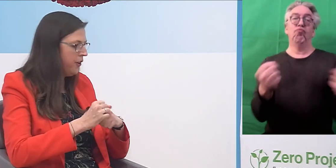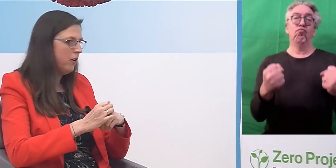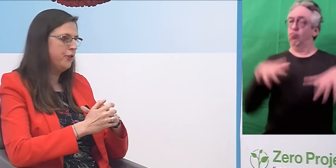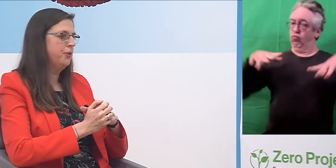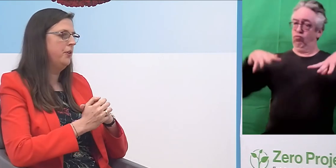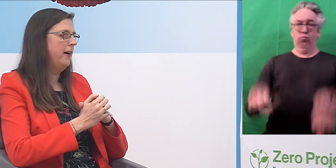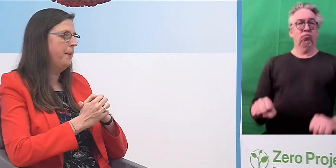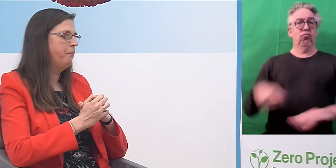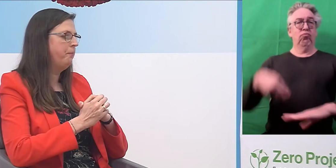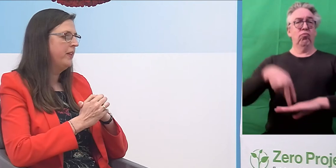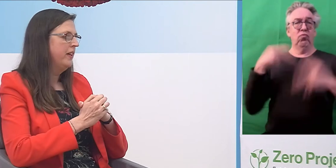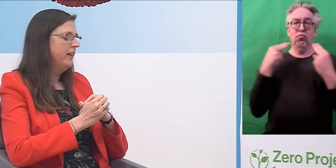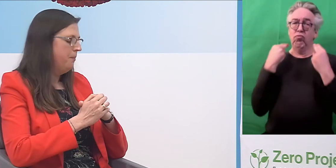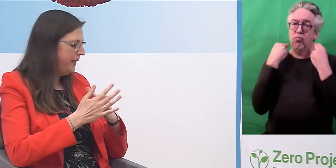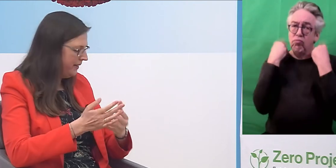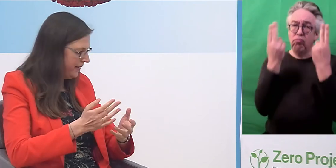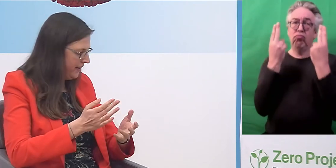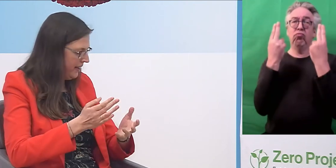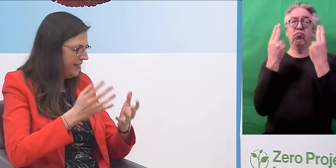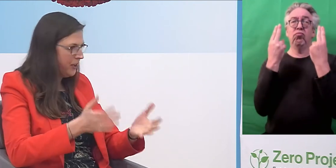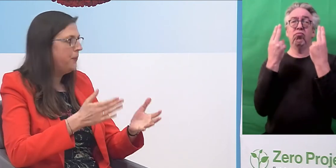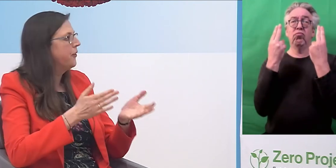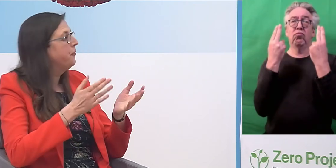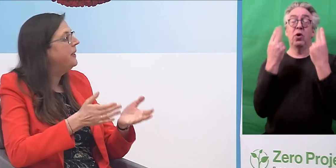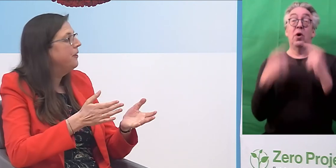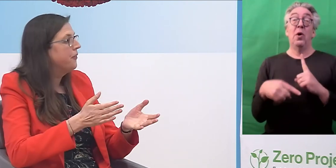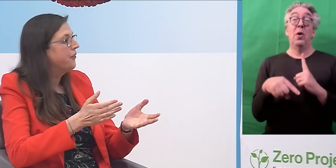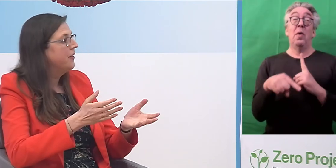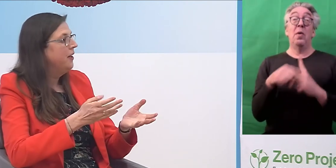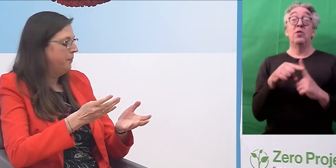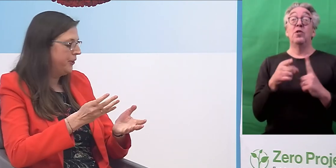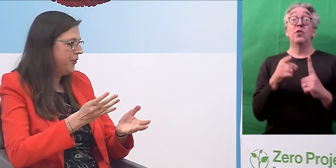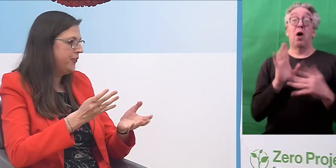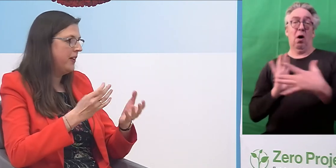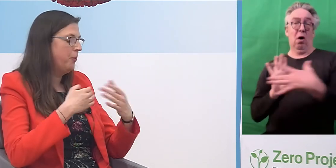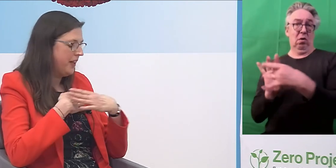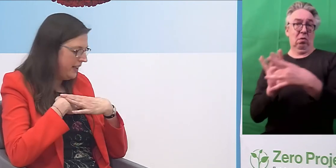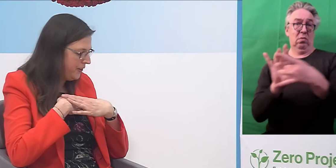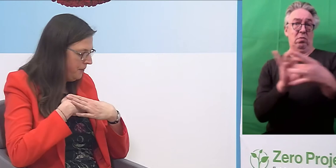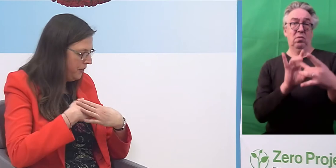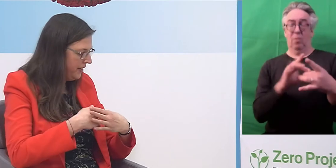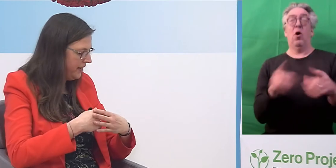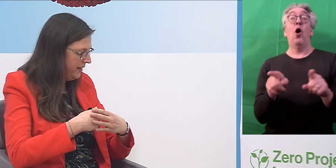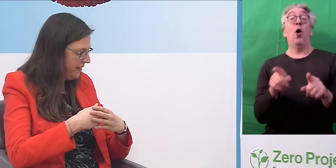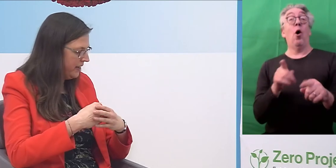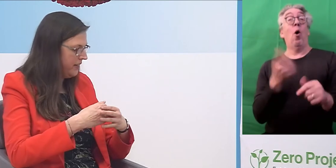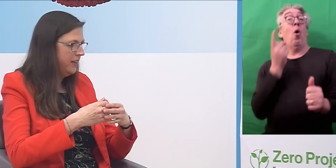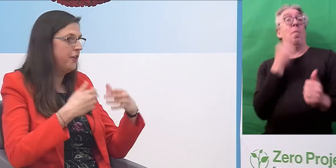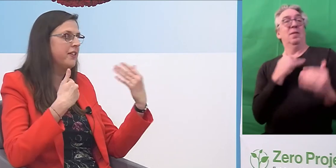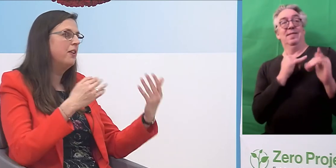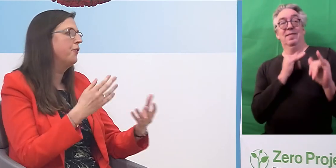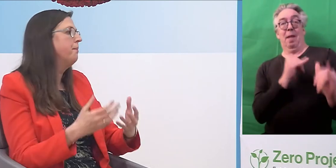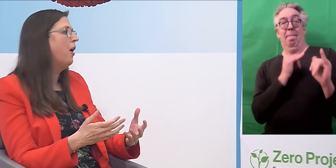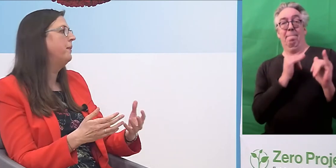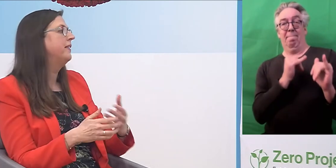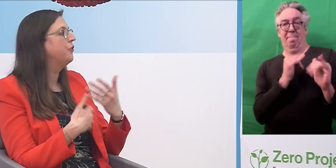And also build a network of peers. because what I experienced is that there